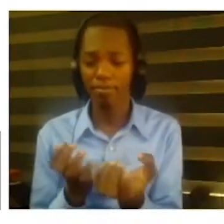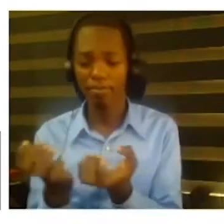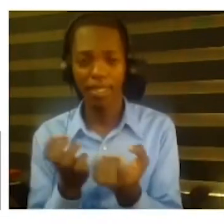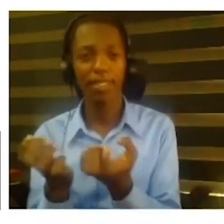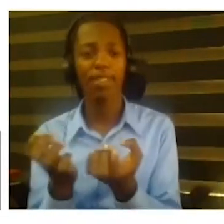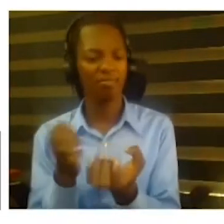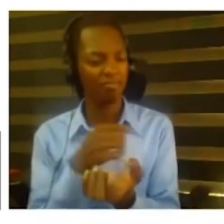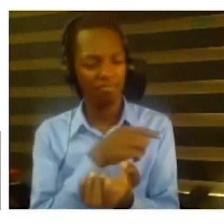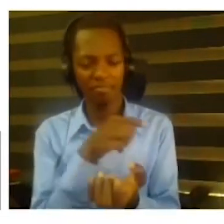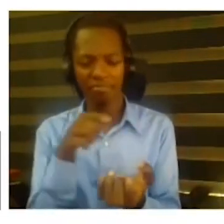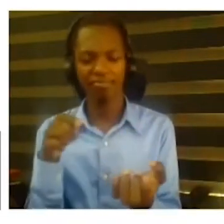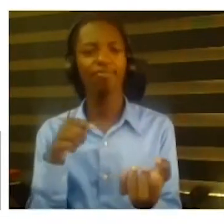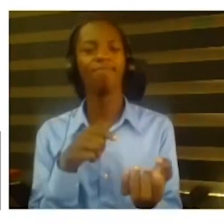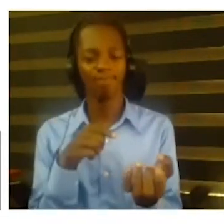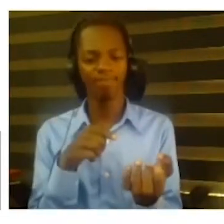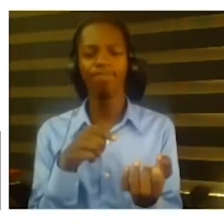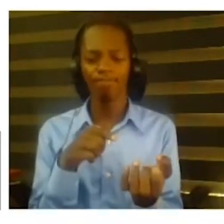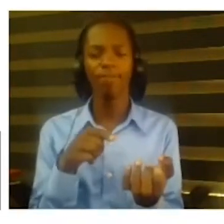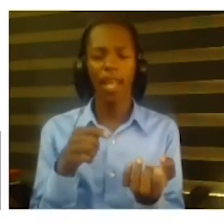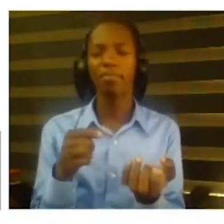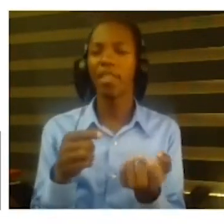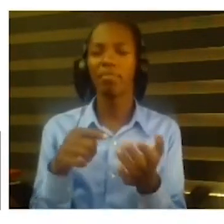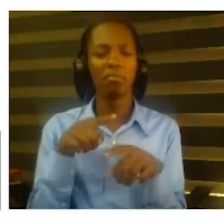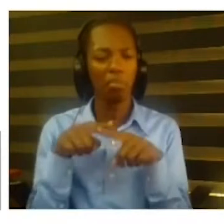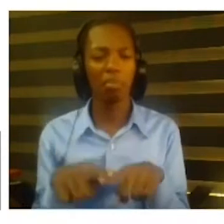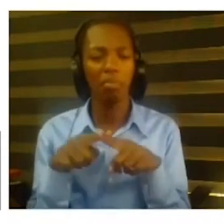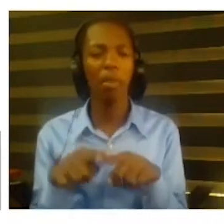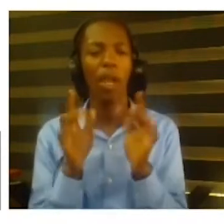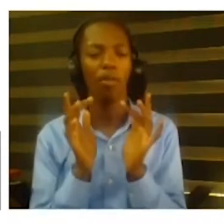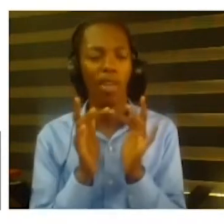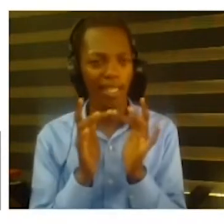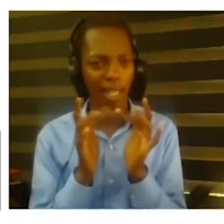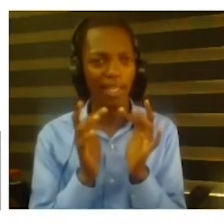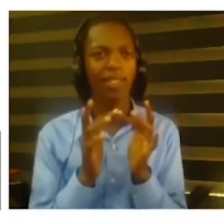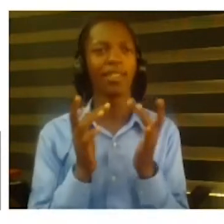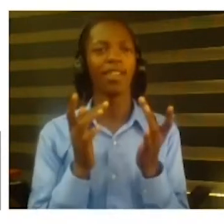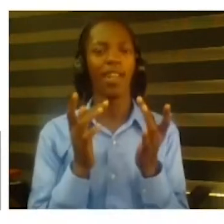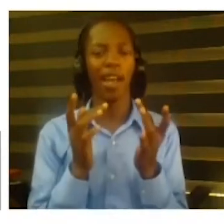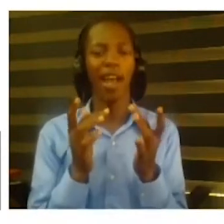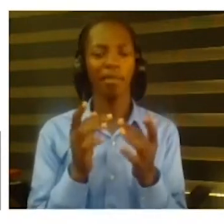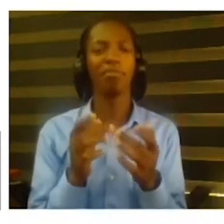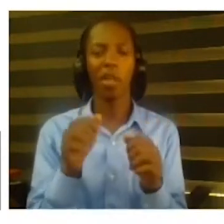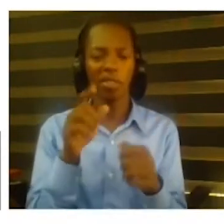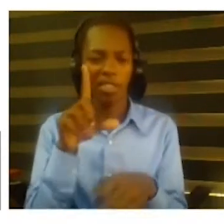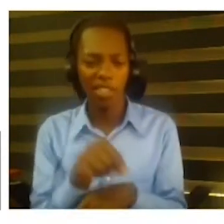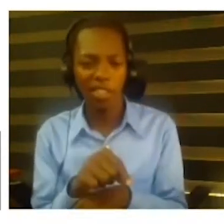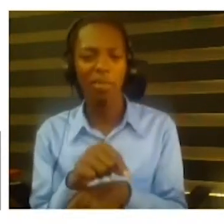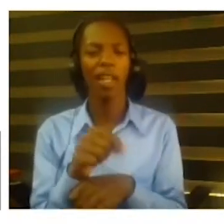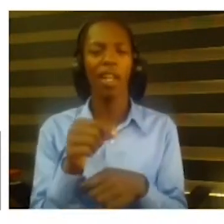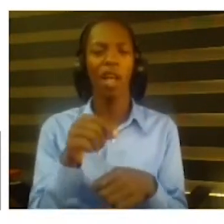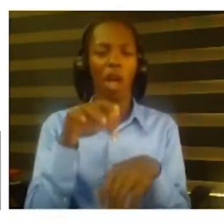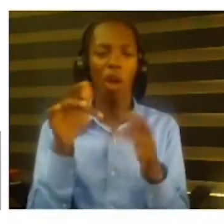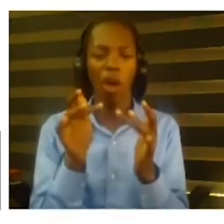to rely on access to the internet, affordable, smart technology, and online services